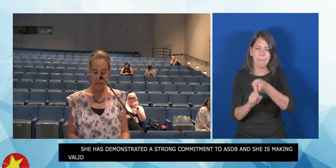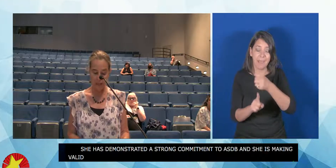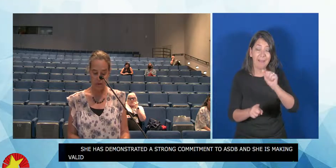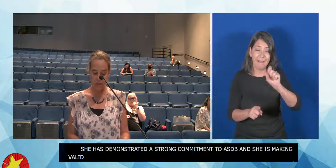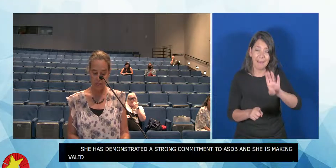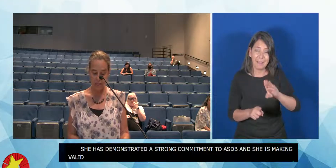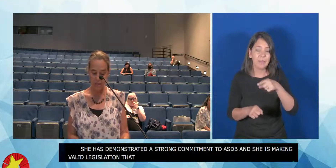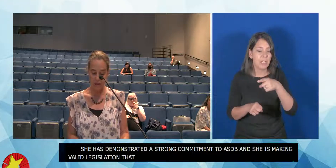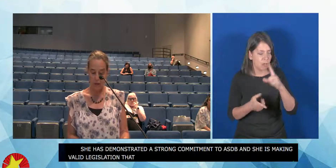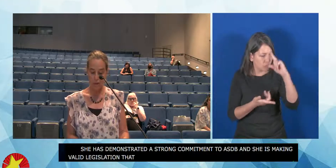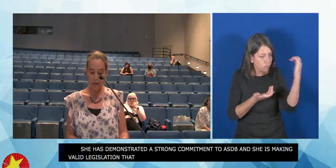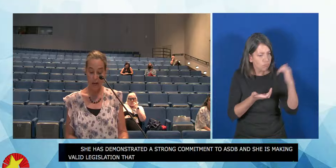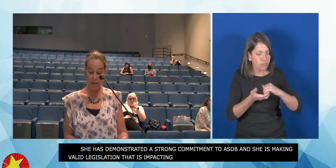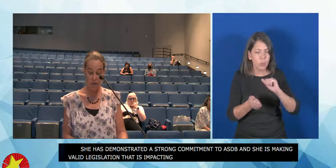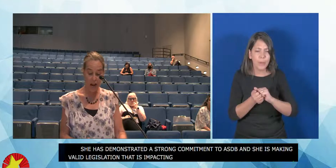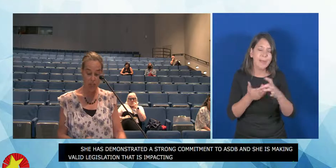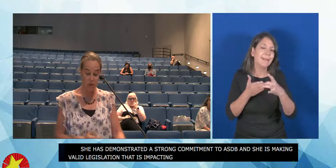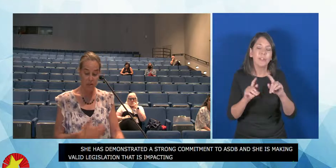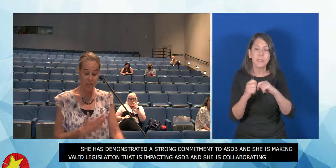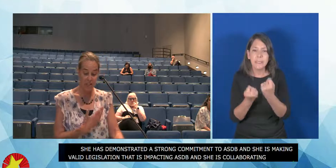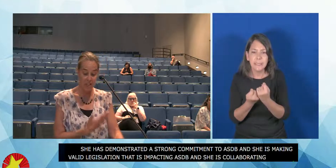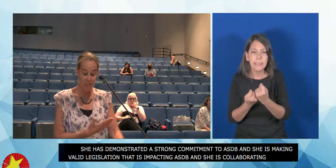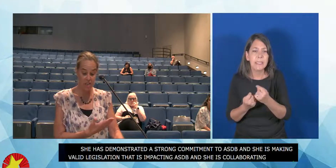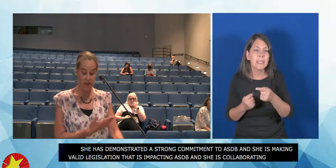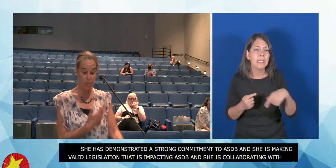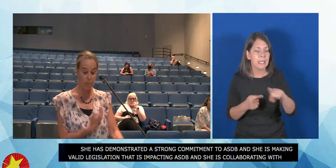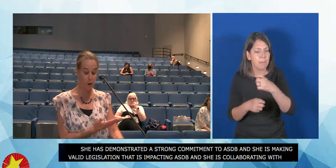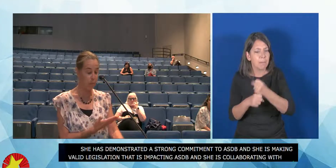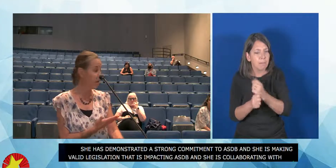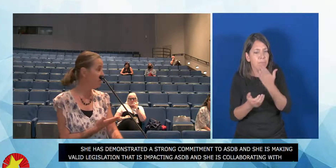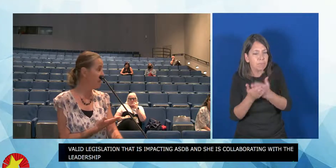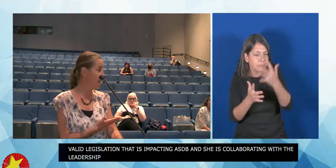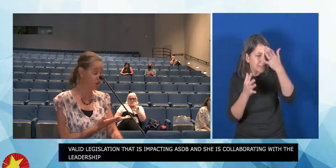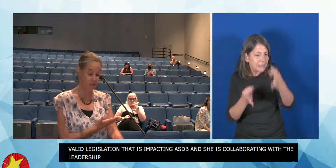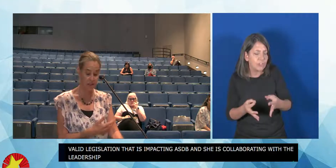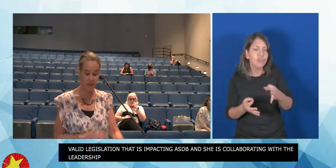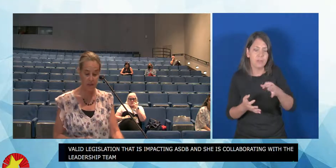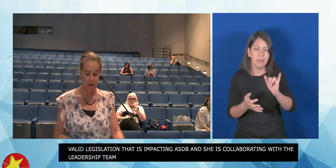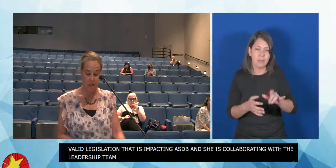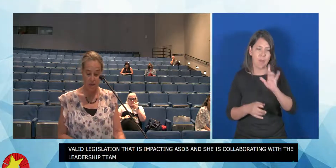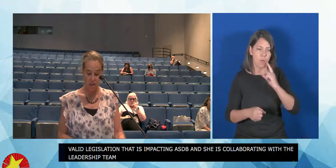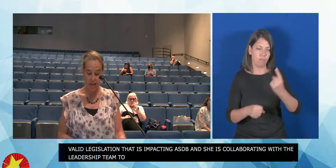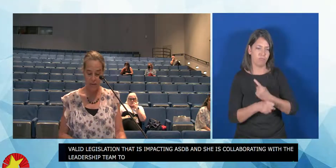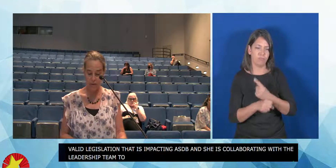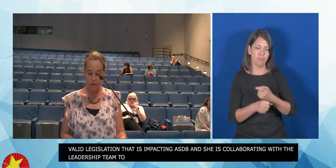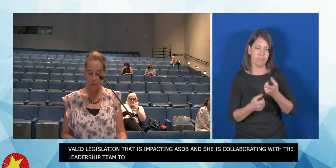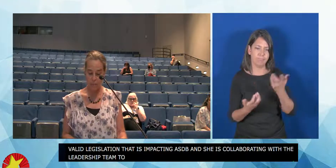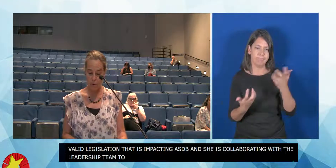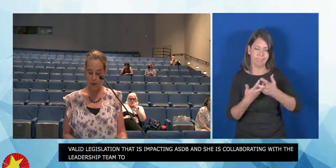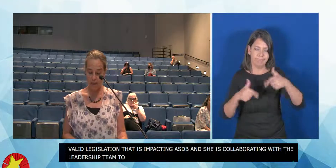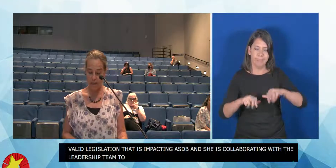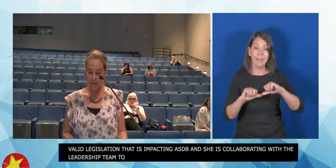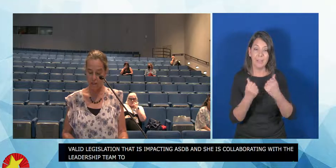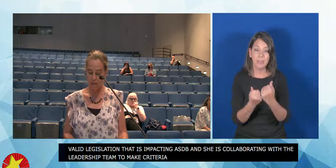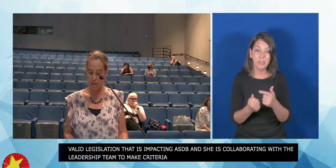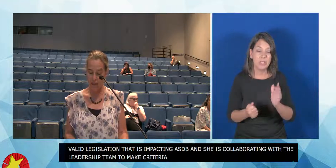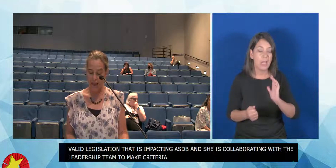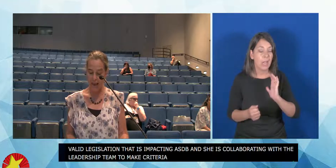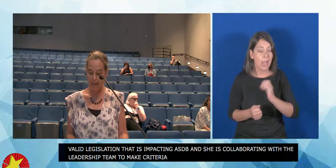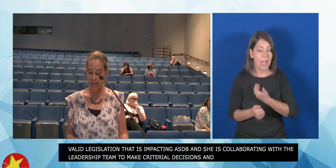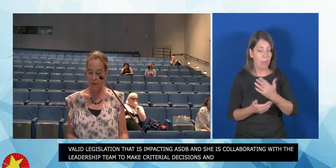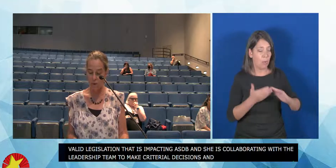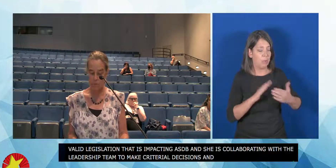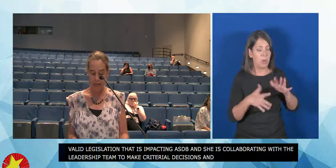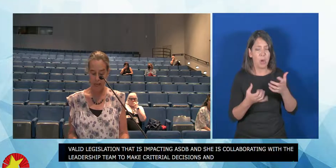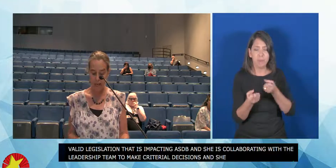with the leadership teams to make contractual decisions that are appropriate for the agency. She has our full support in the decisions she